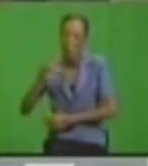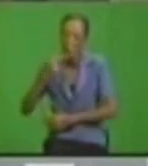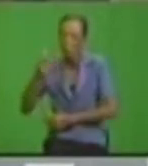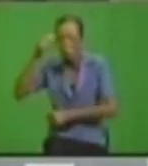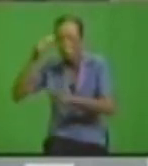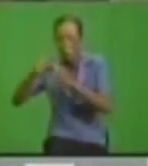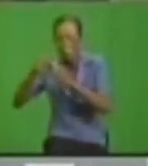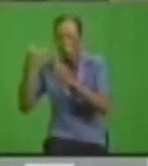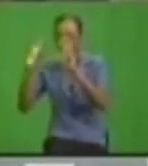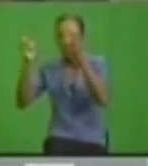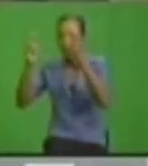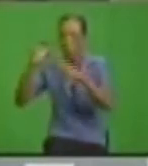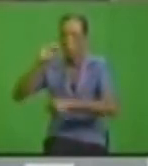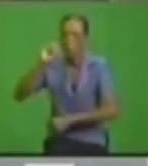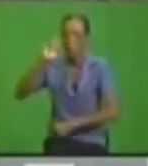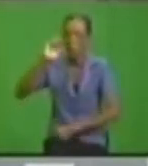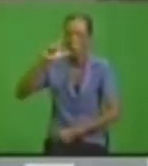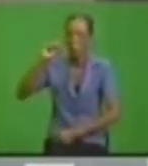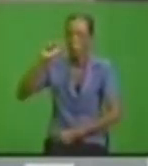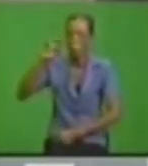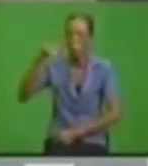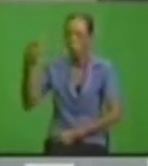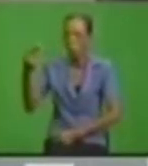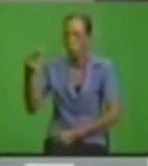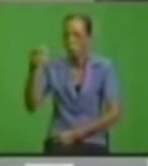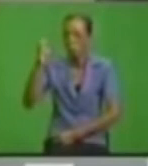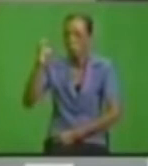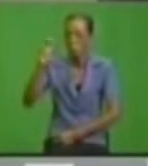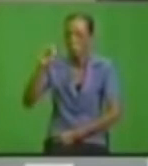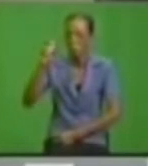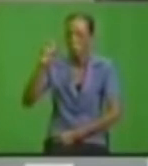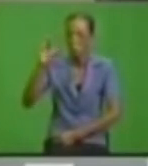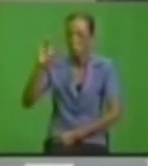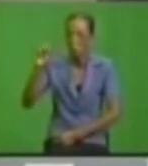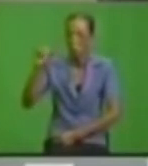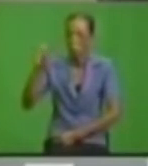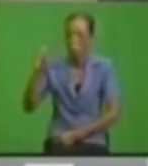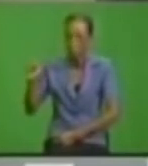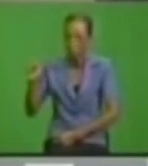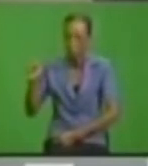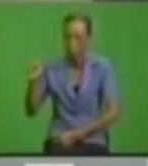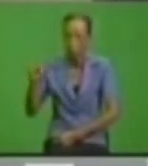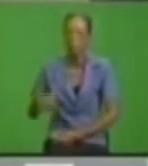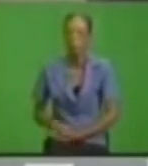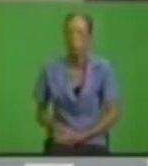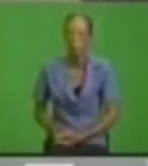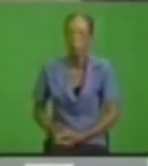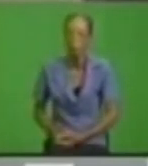Nelson Henderson on Tuesday last at the Legacy Series celebration of her husband's